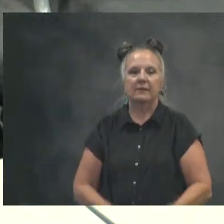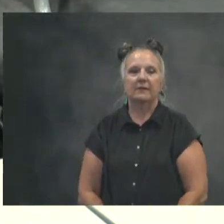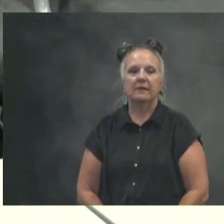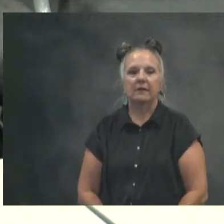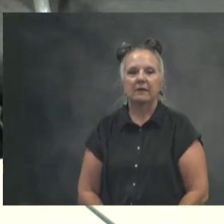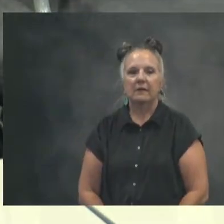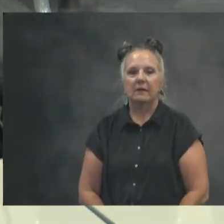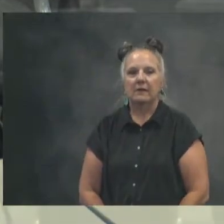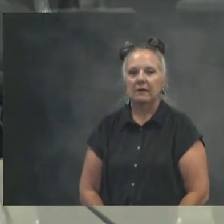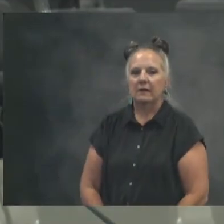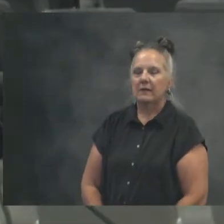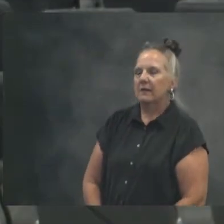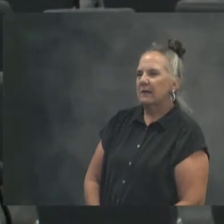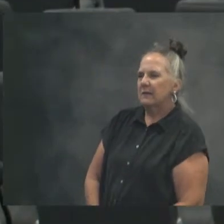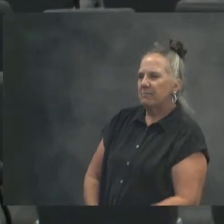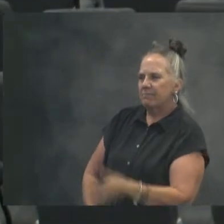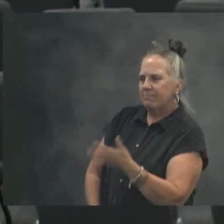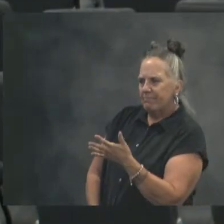So